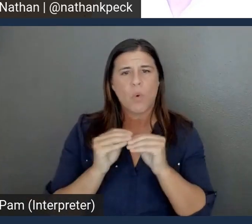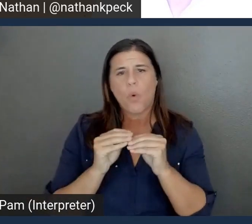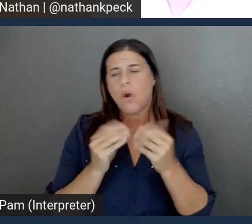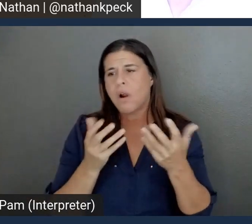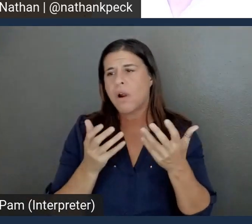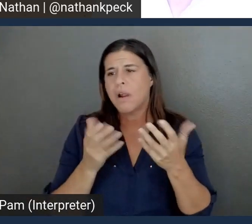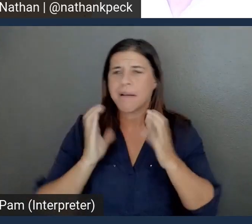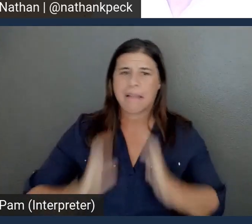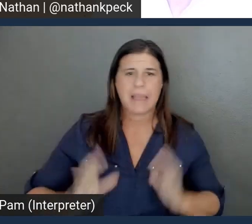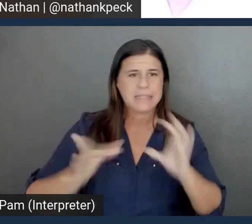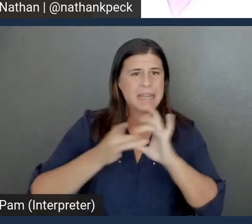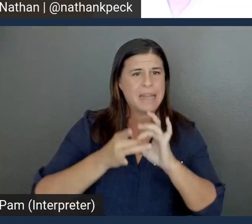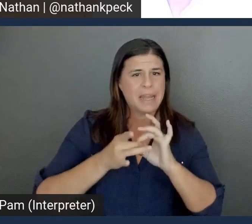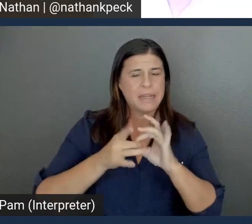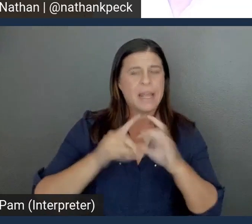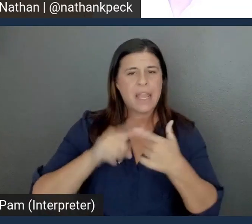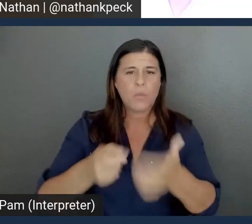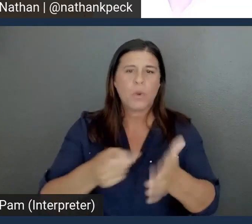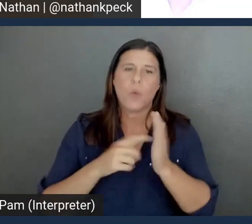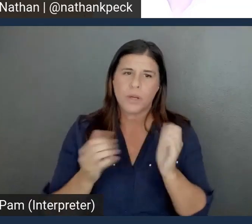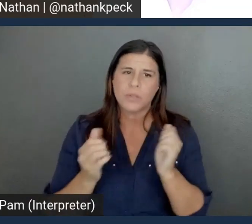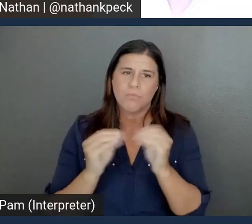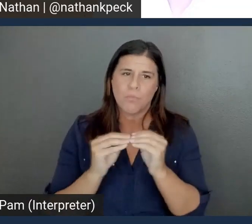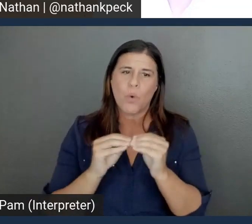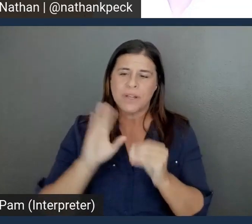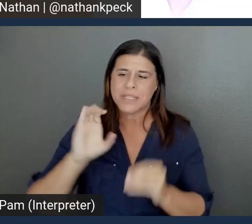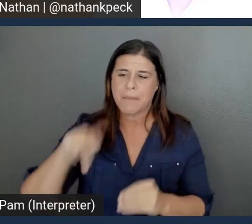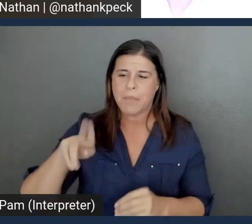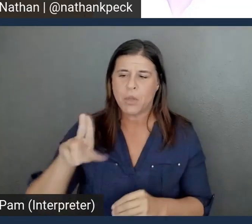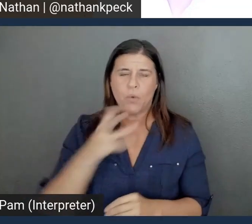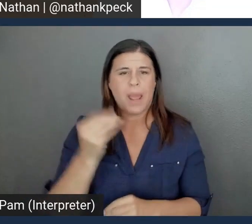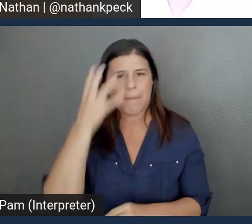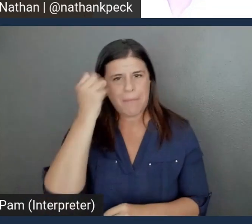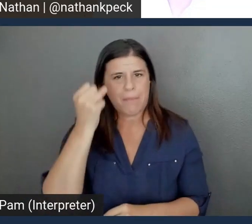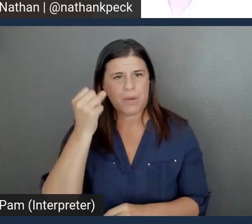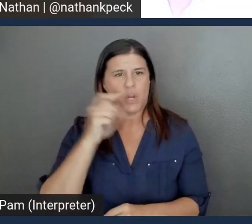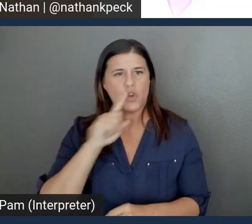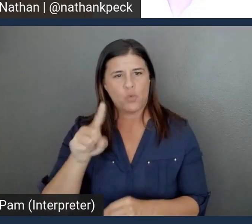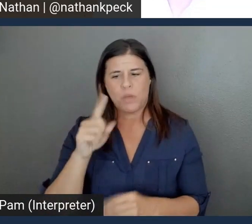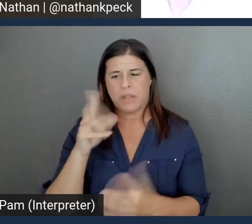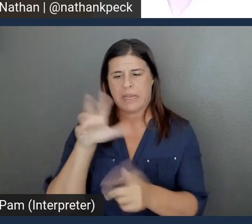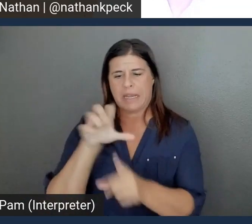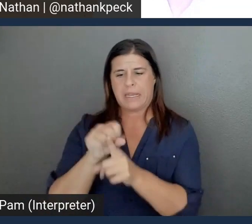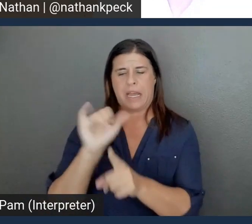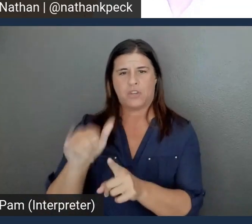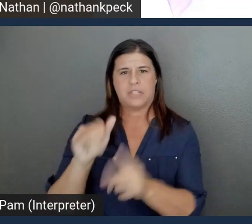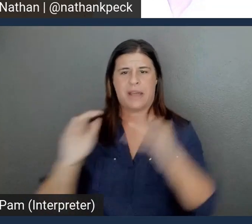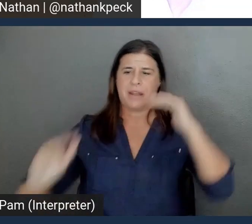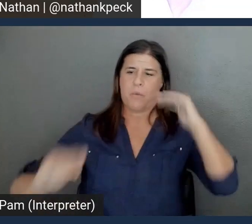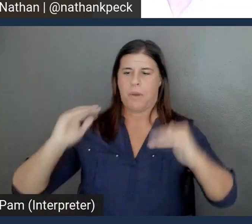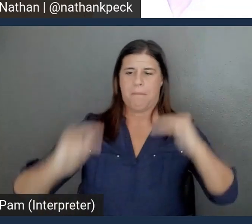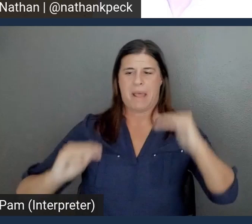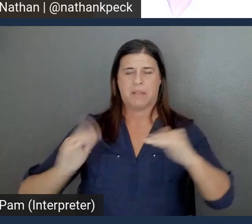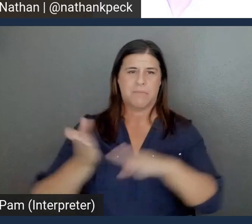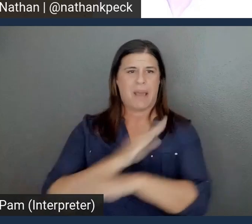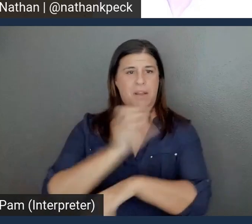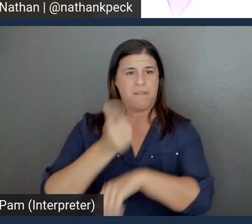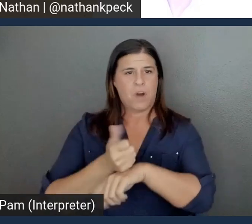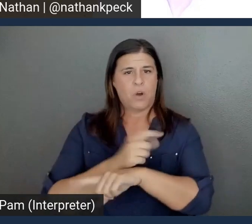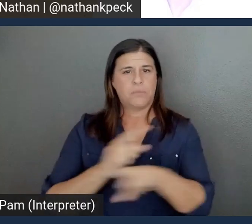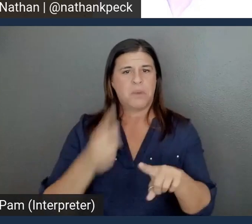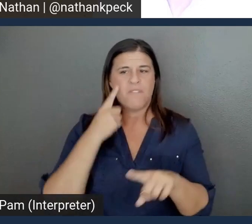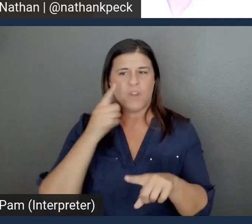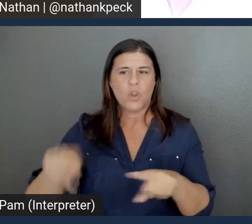clients connecting, they will require more CPU and memory. So you can kind of catch all metric will balance that out by default for a variety of use